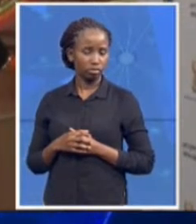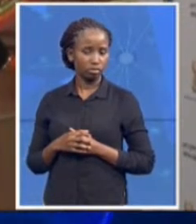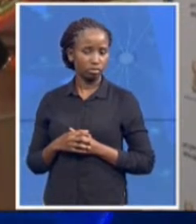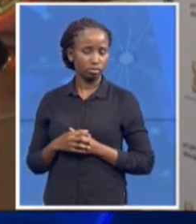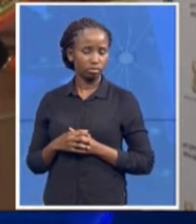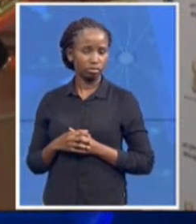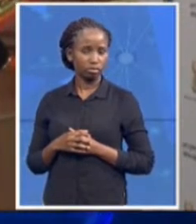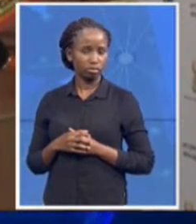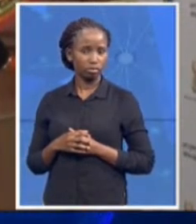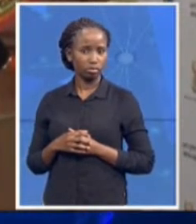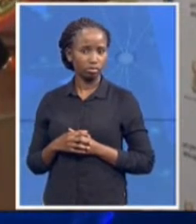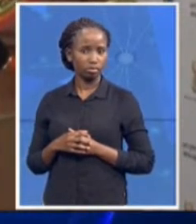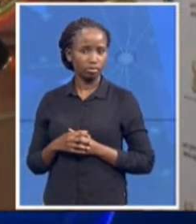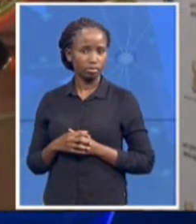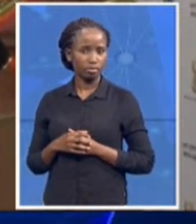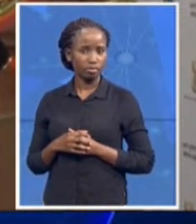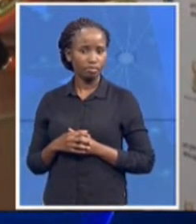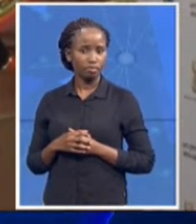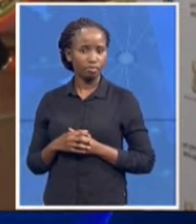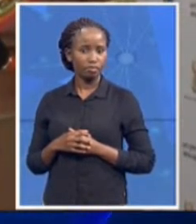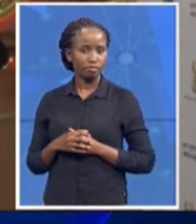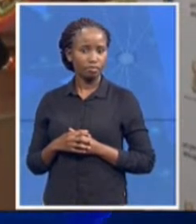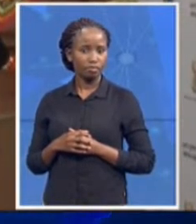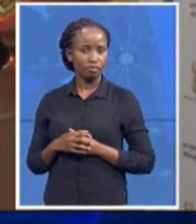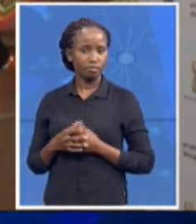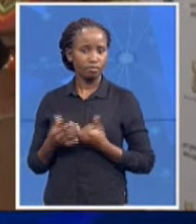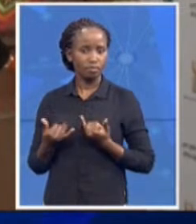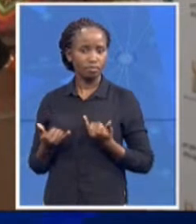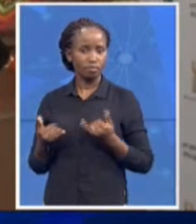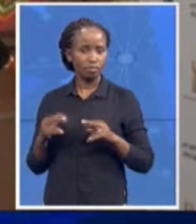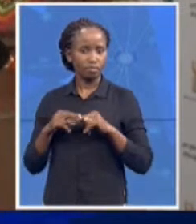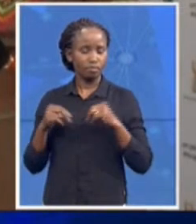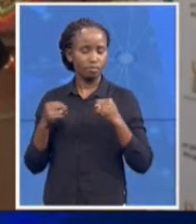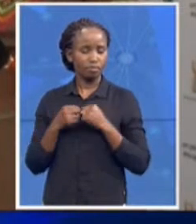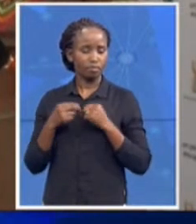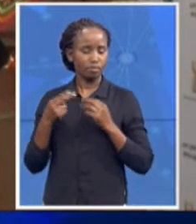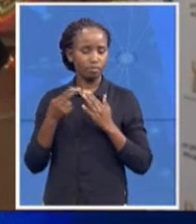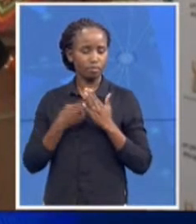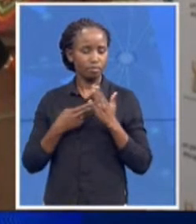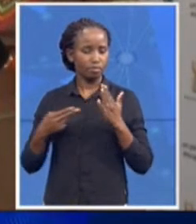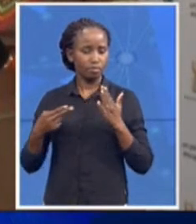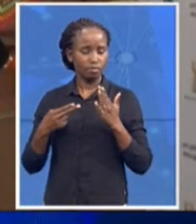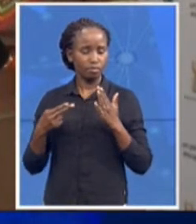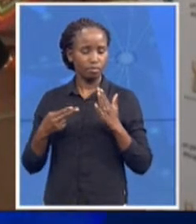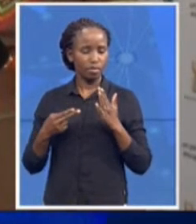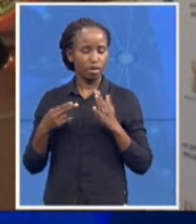Arts Council consider the money that has been distributed to have been distributed